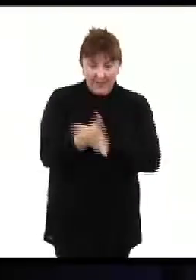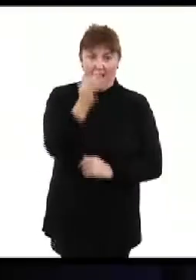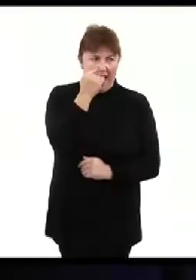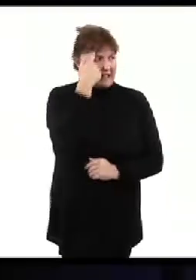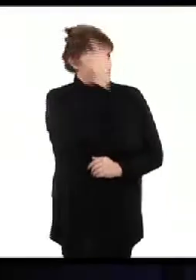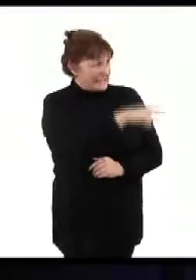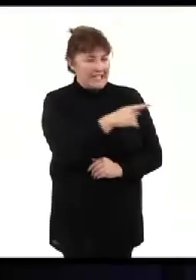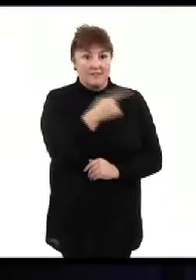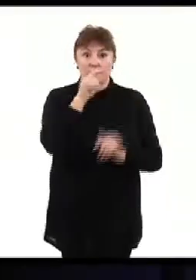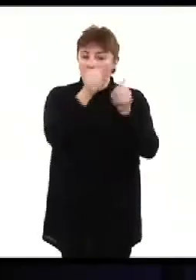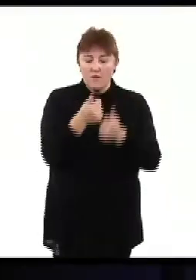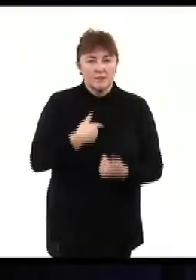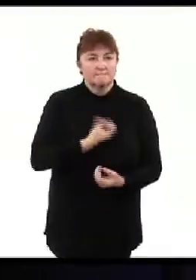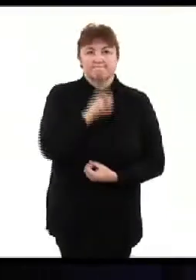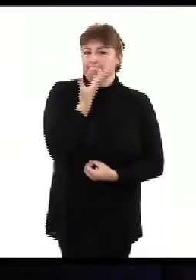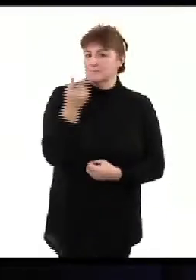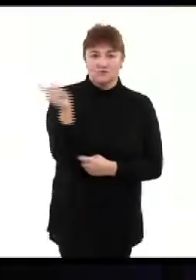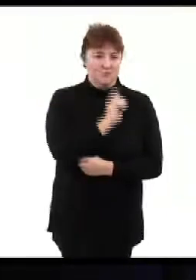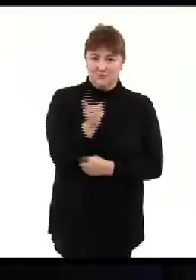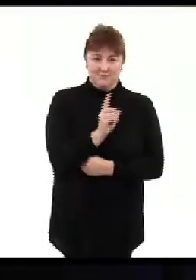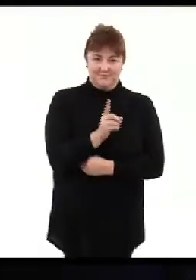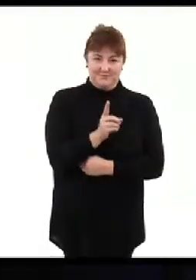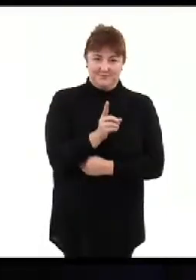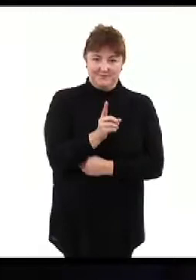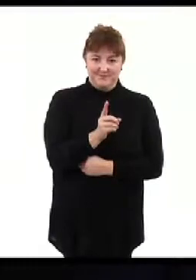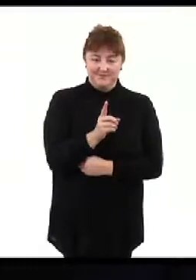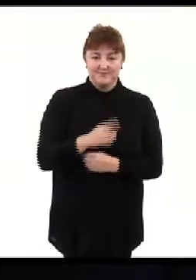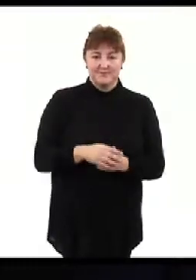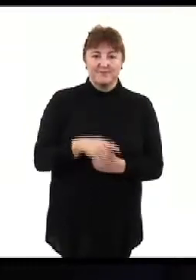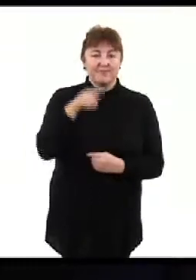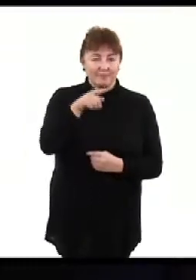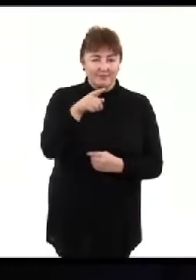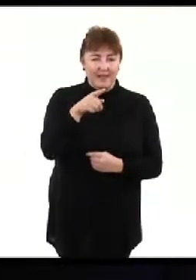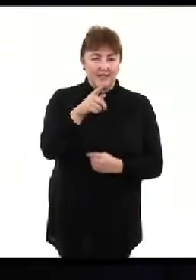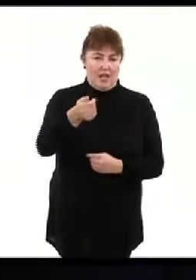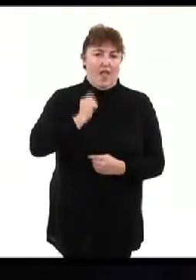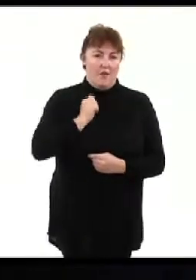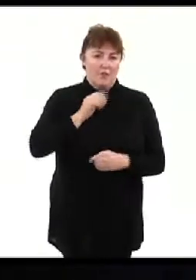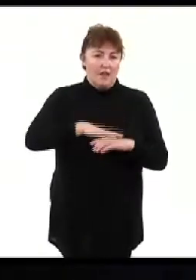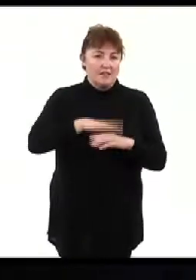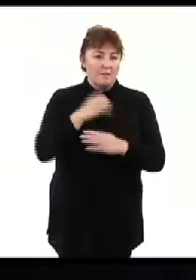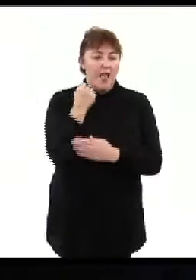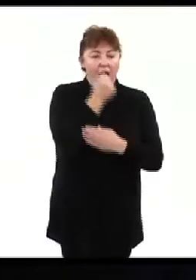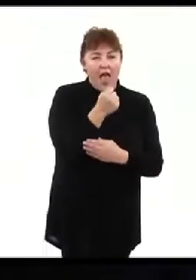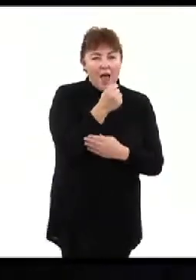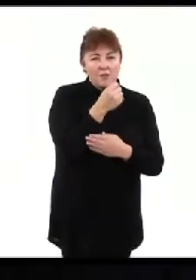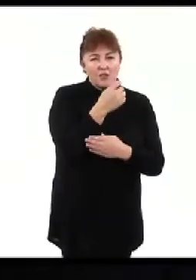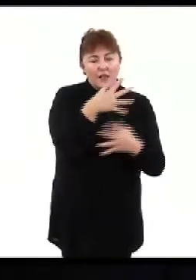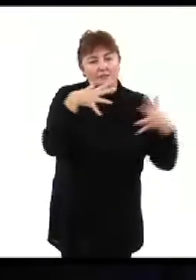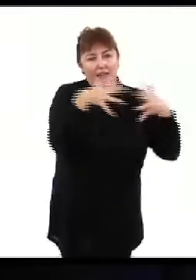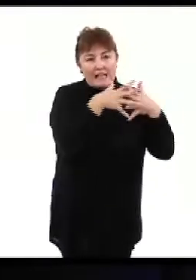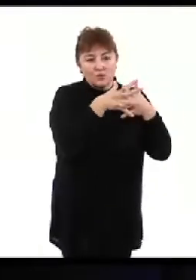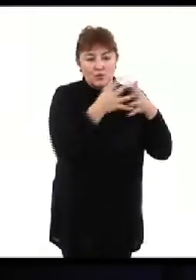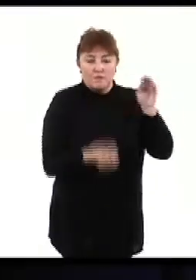form, okay? And this has been used to find support for certain models